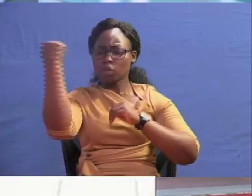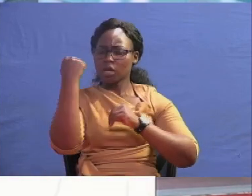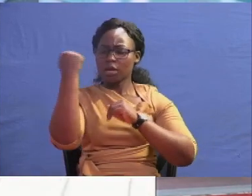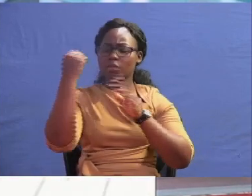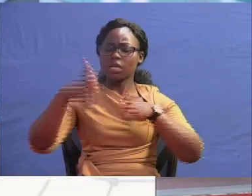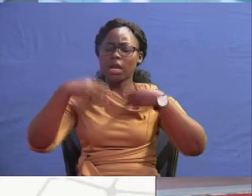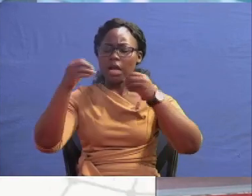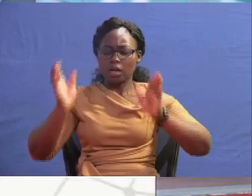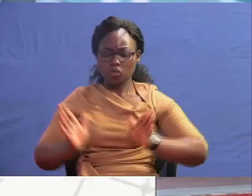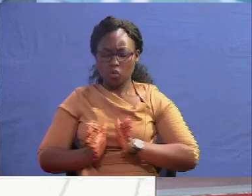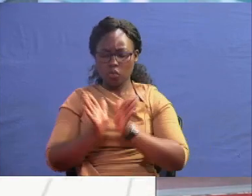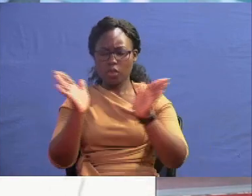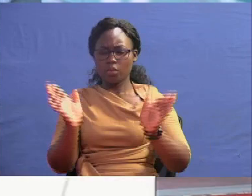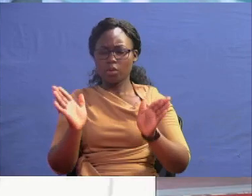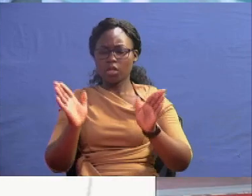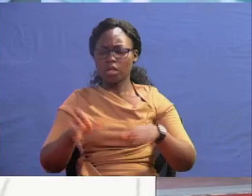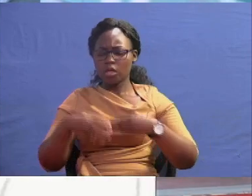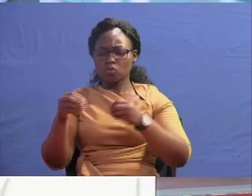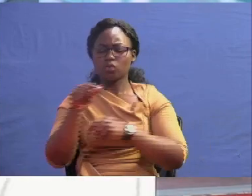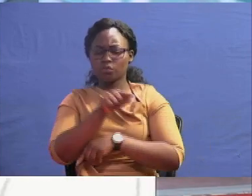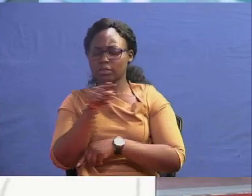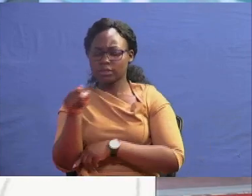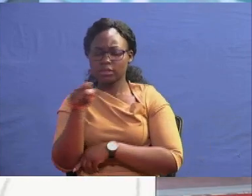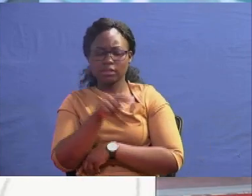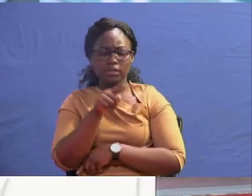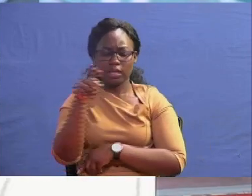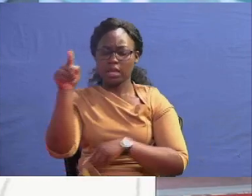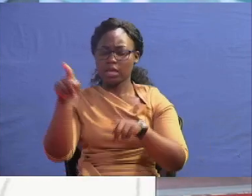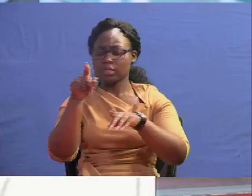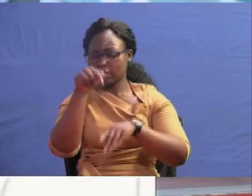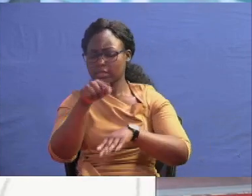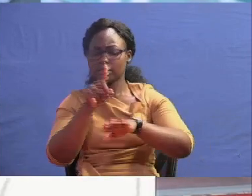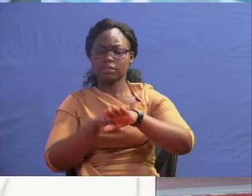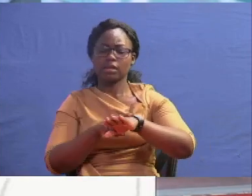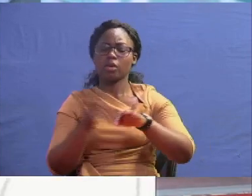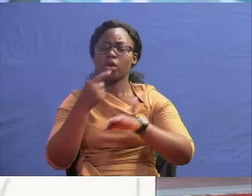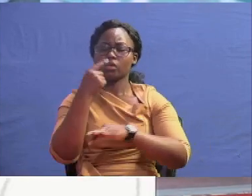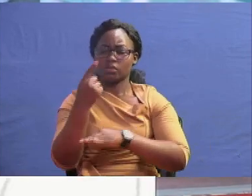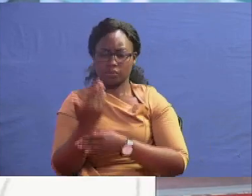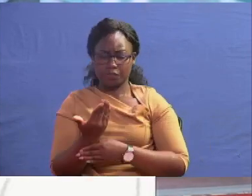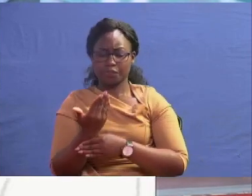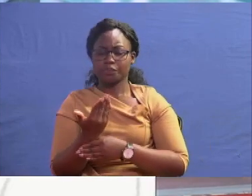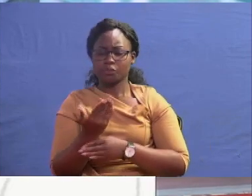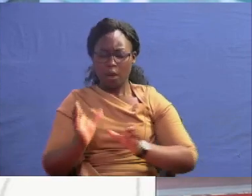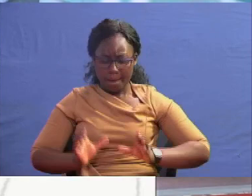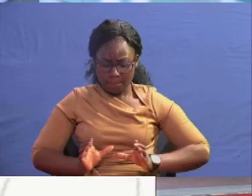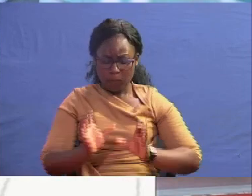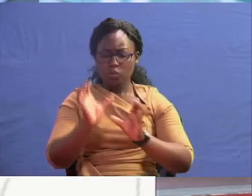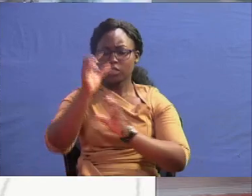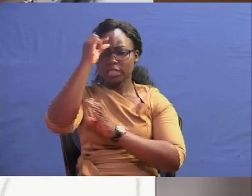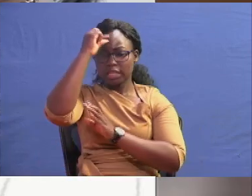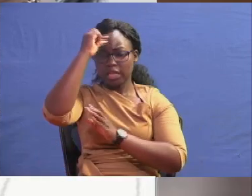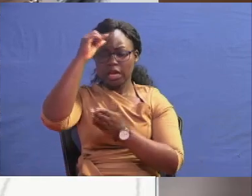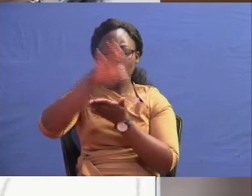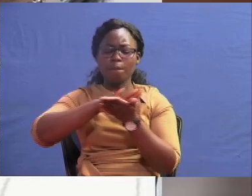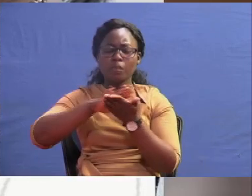public, we will deliver so and so, this and that, at this particular time. So we do not push the government based on